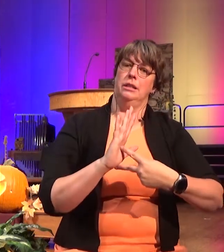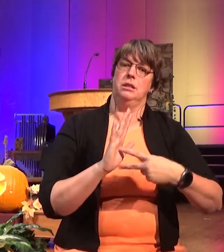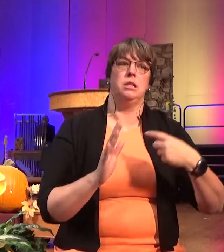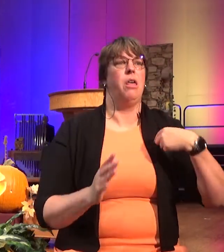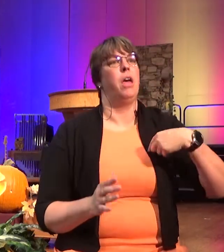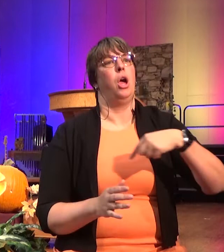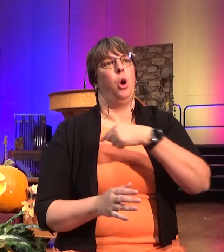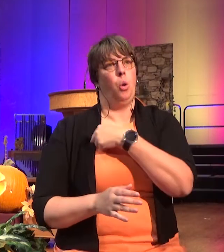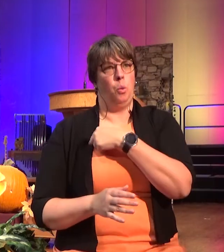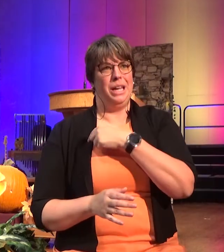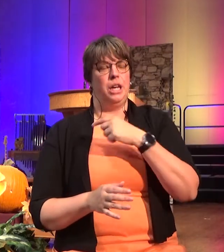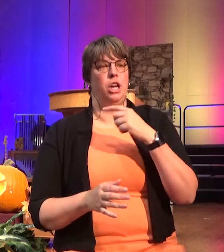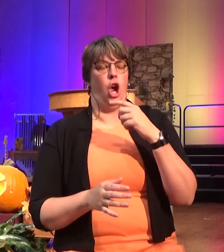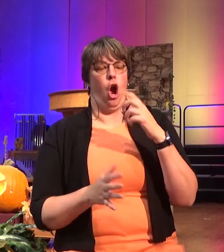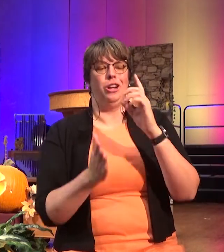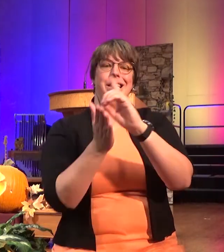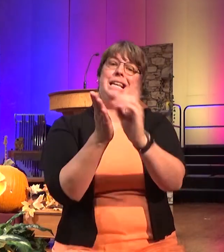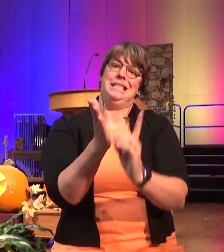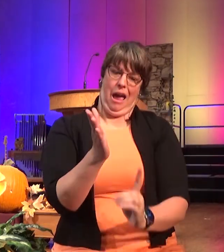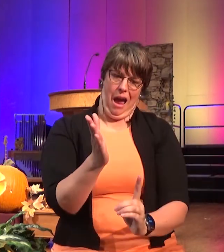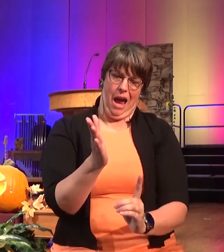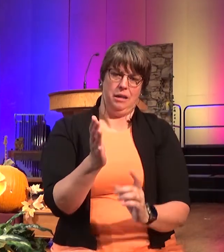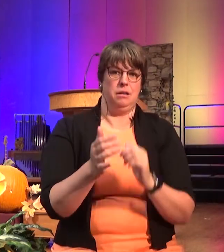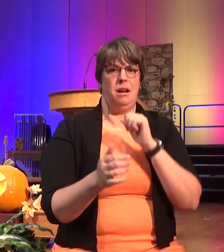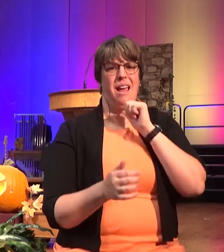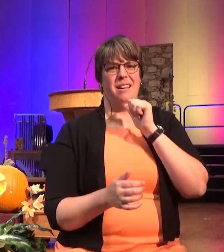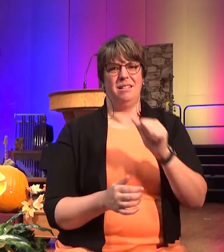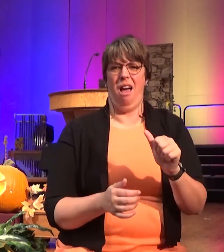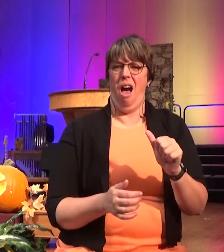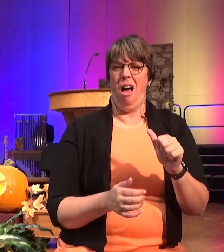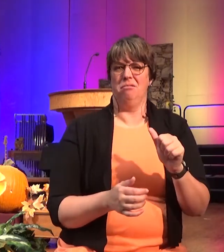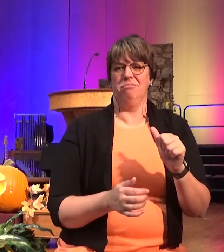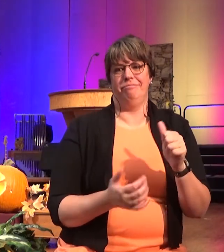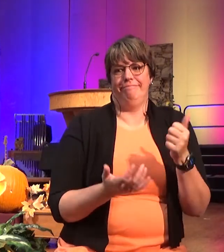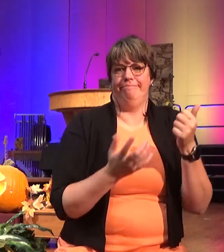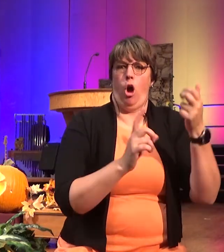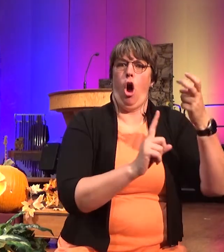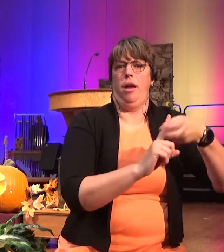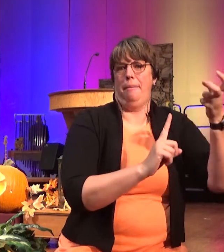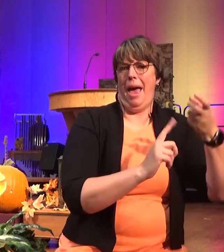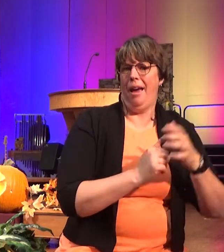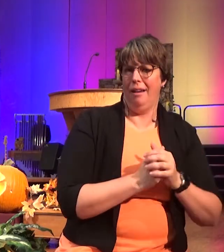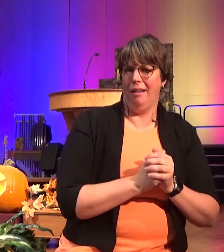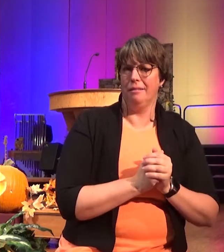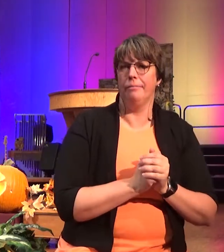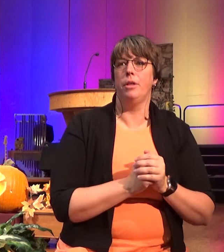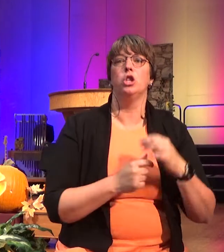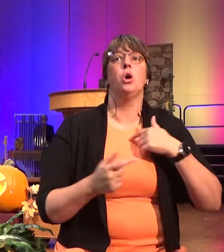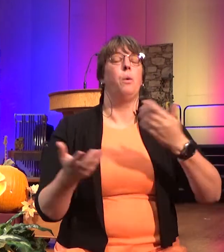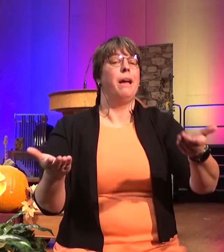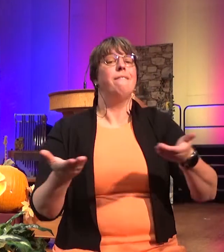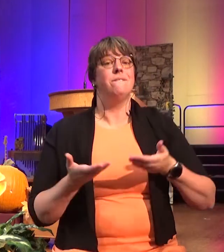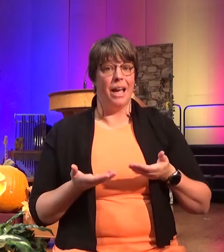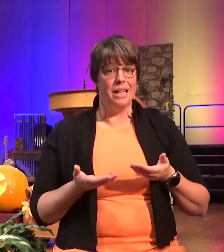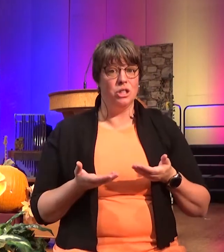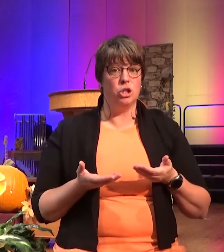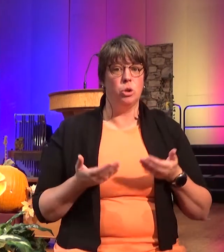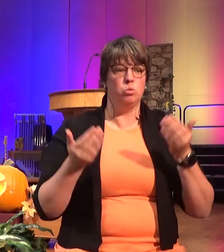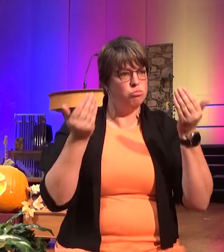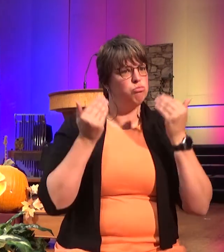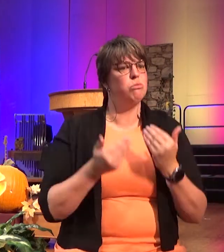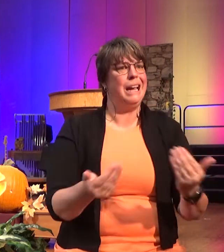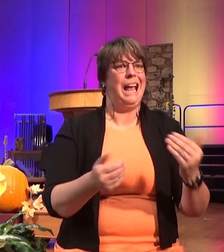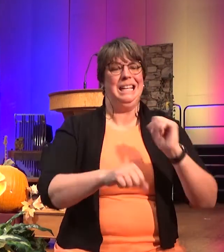by design rather than by default. And so we invite you, as we start our service together, to set an intention for